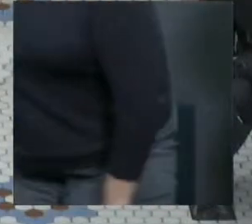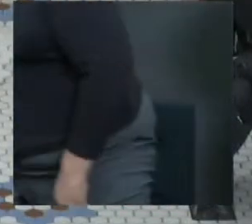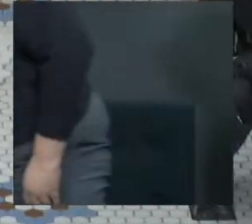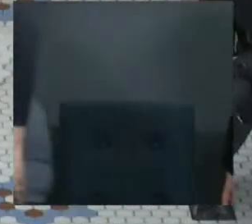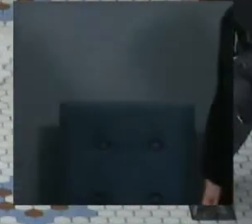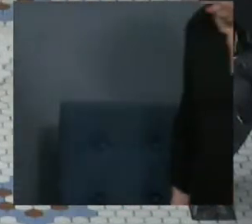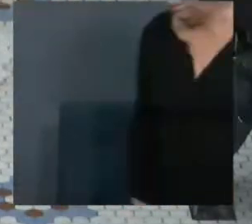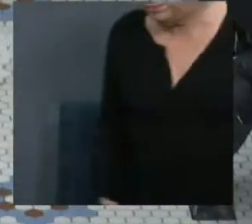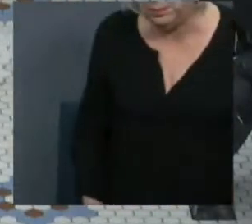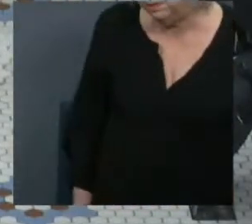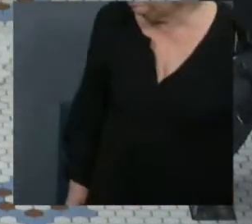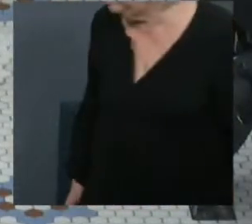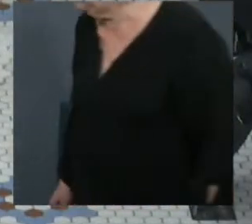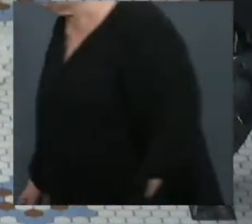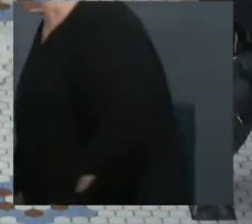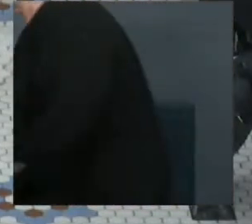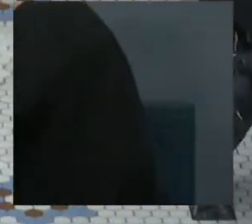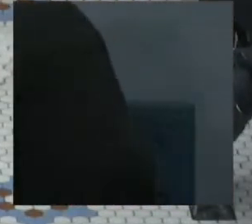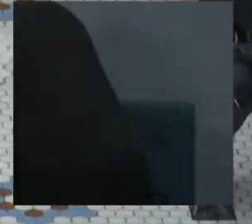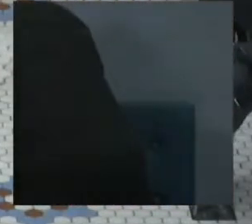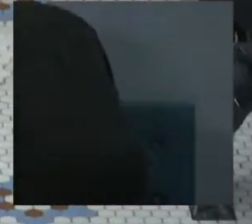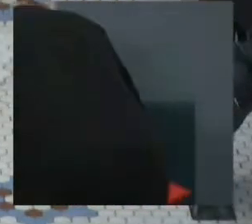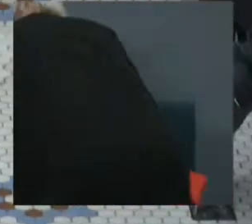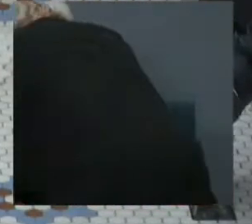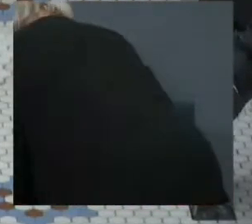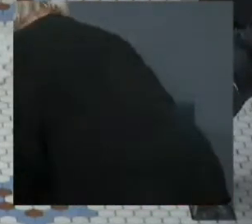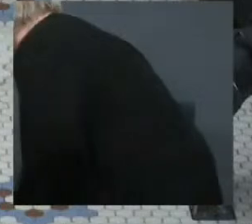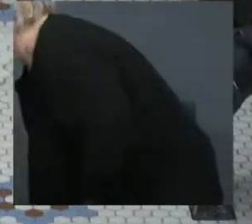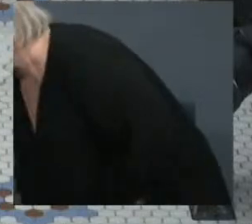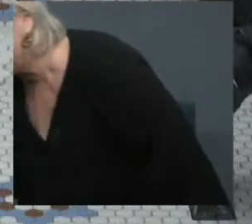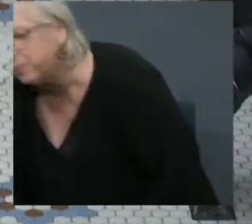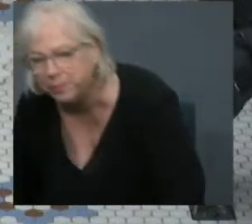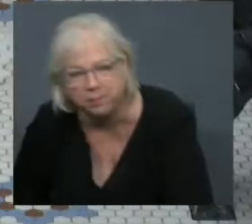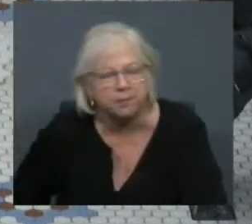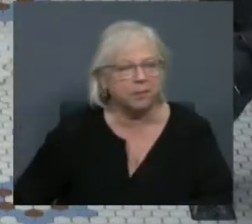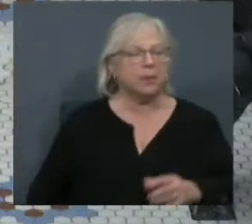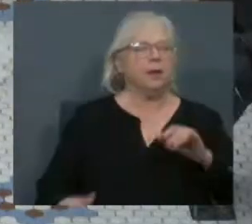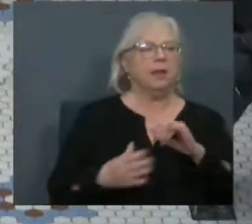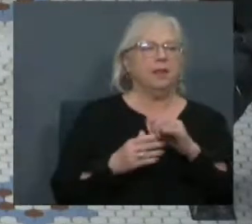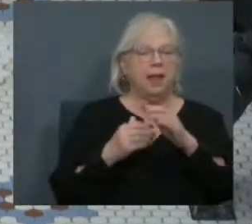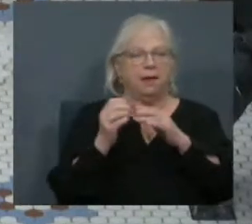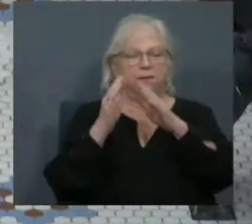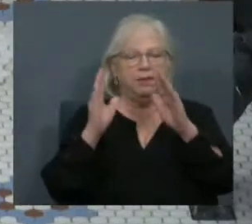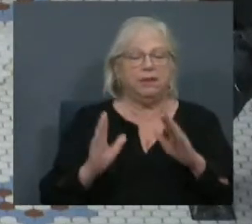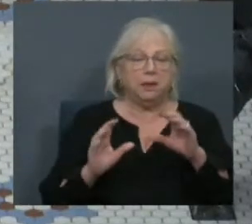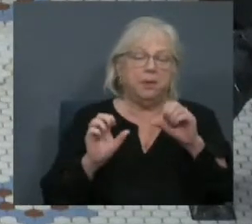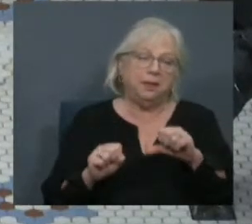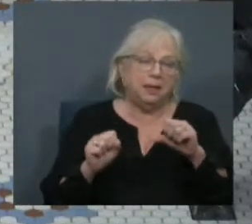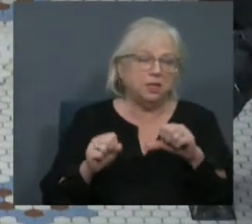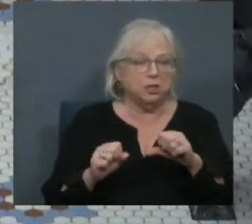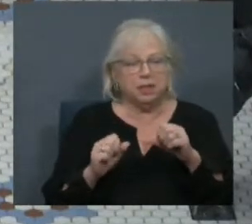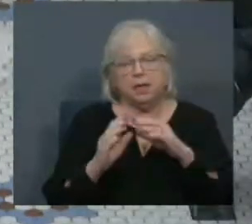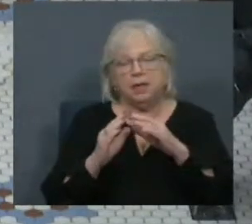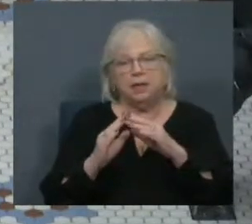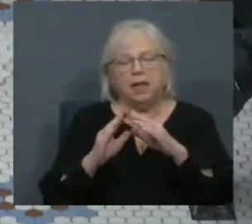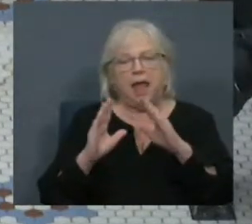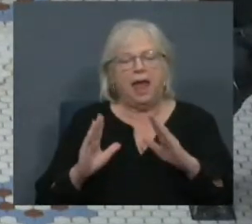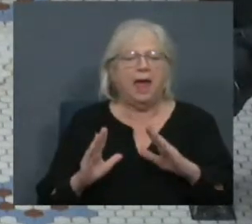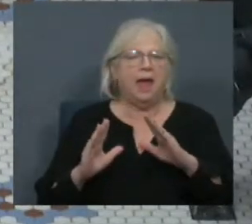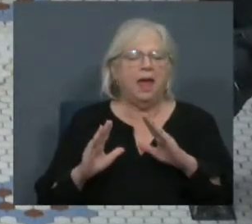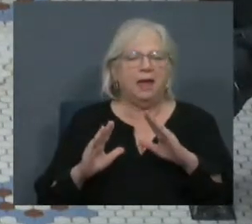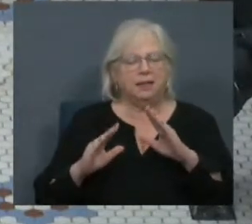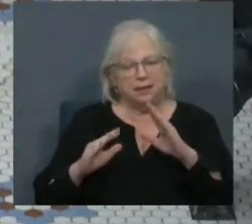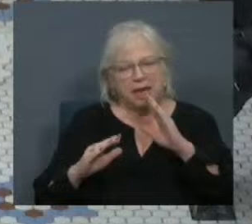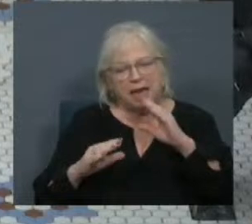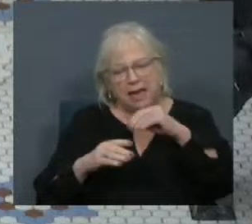But yeah, but I mean, that facility could potentially house, small business development, incubation partnerships and stuff